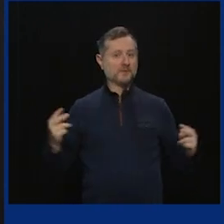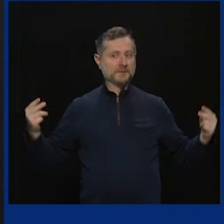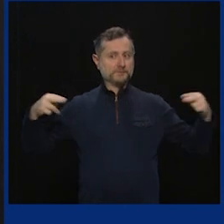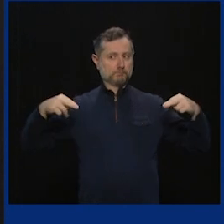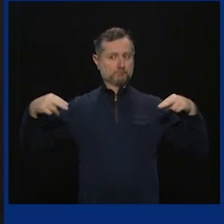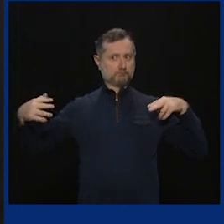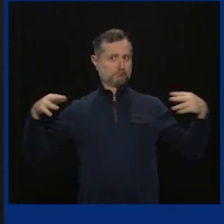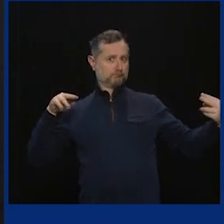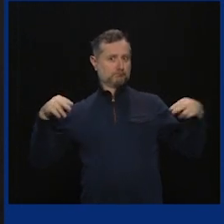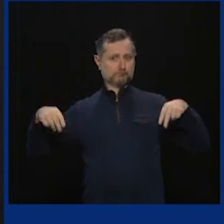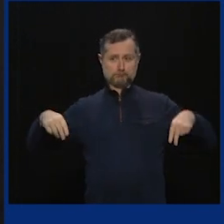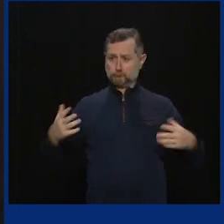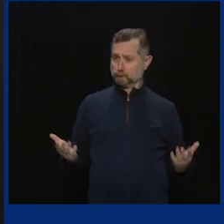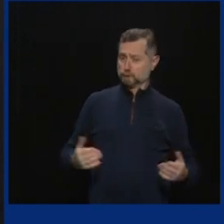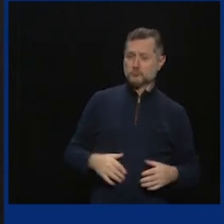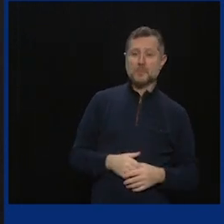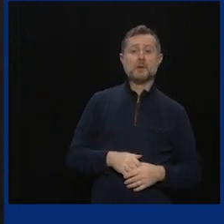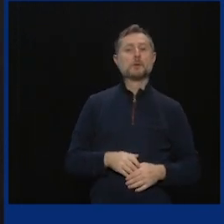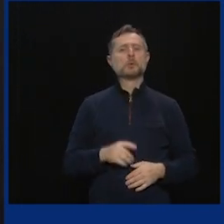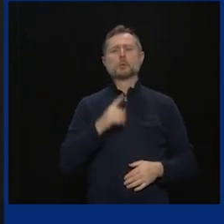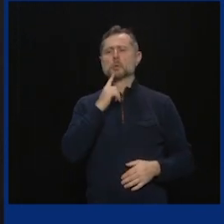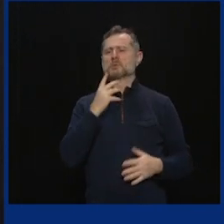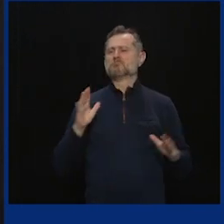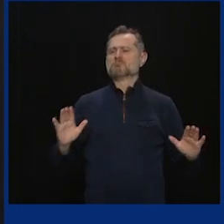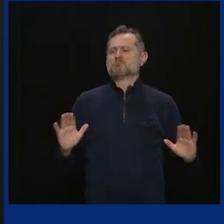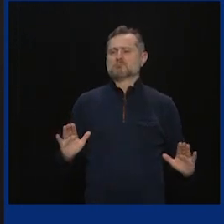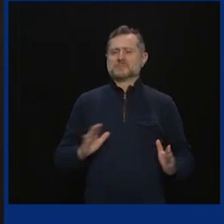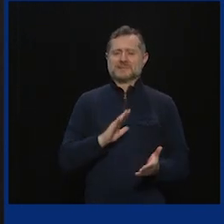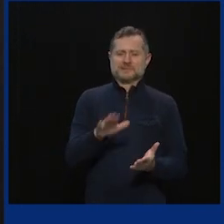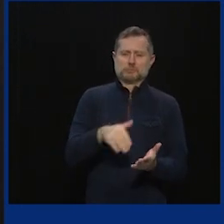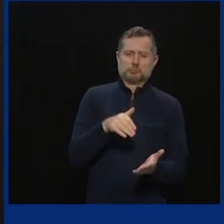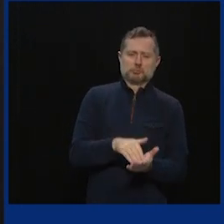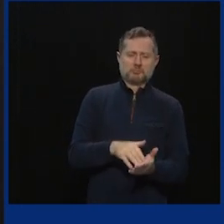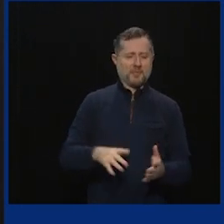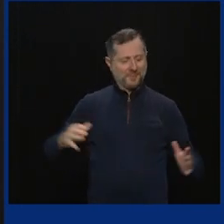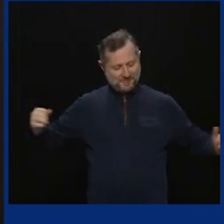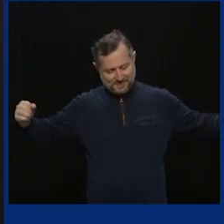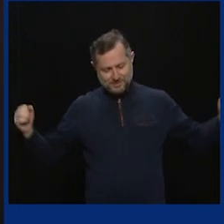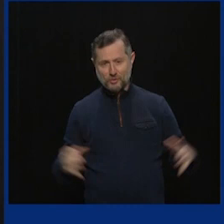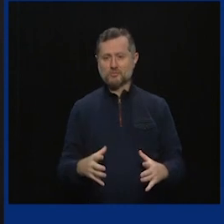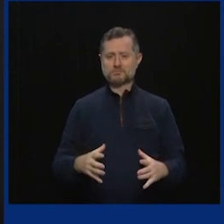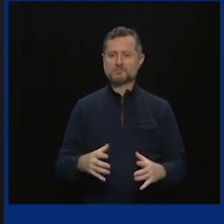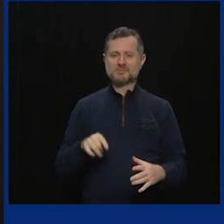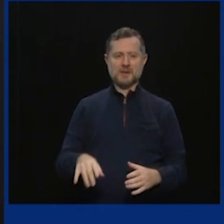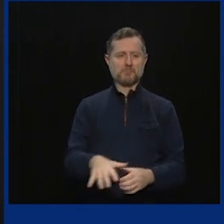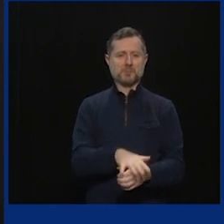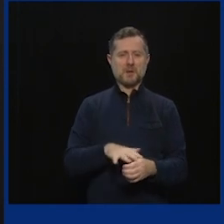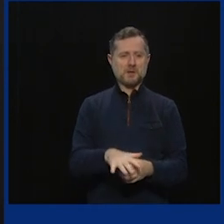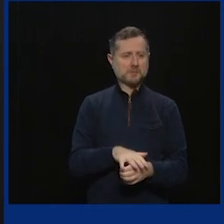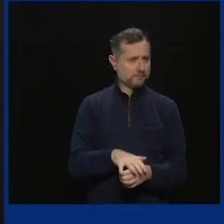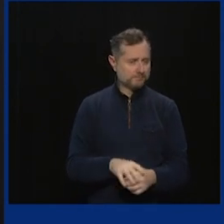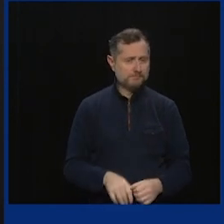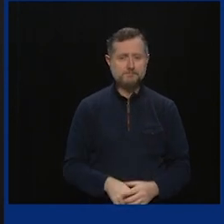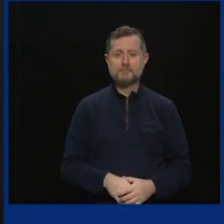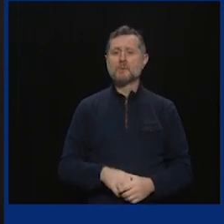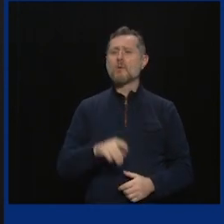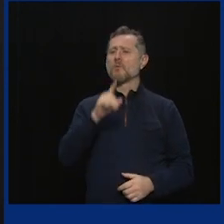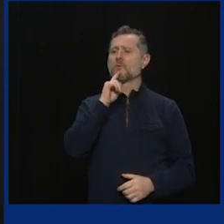the great central gathering place of Chinatown. It is a great pleasure to be with you on